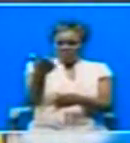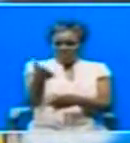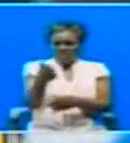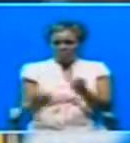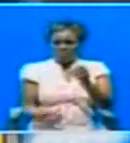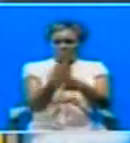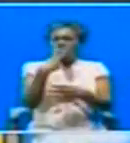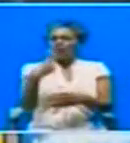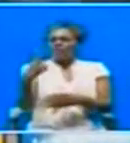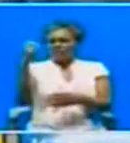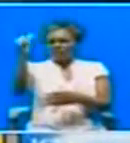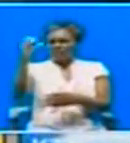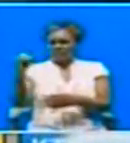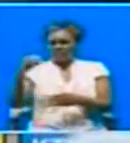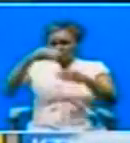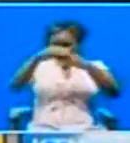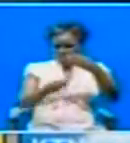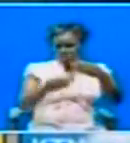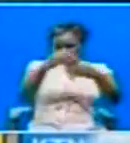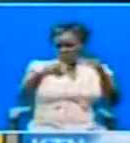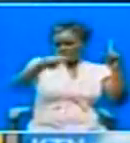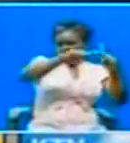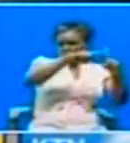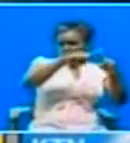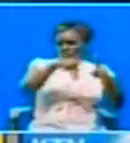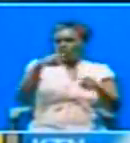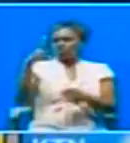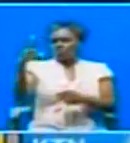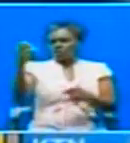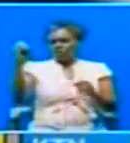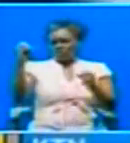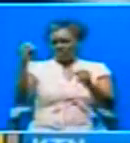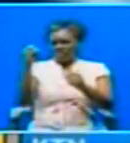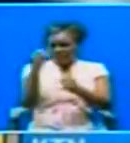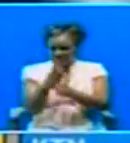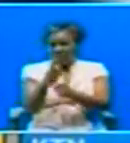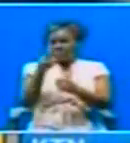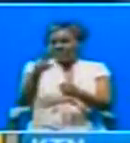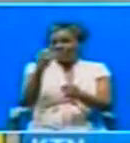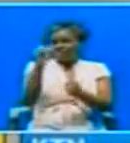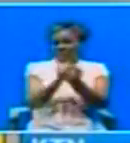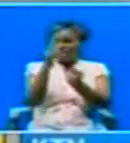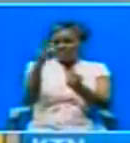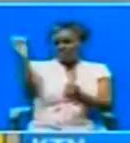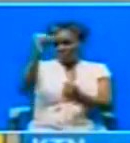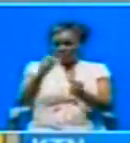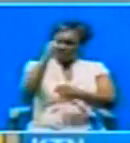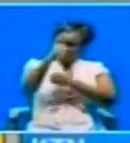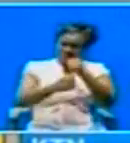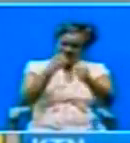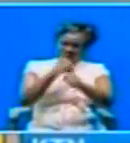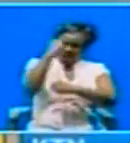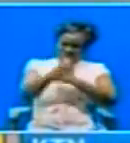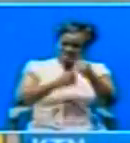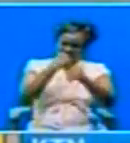generated $250 million in total revenues in 2013, which was a 13% year-on-year growth, a